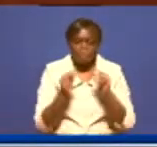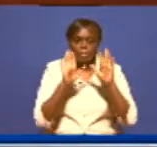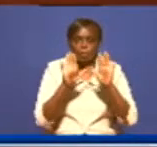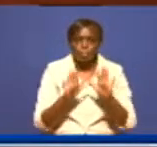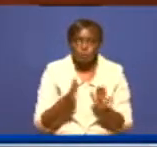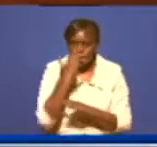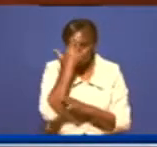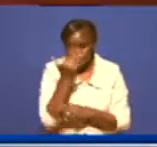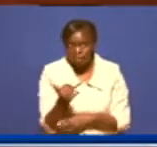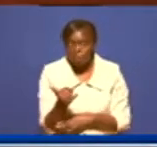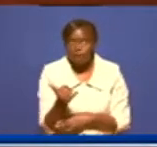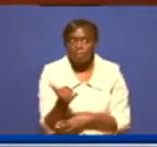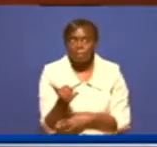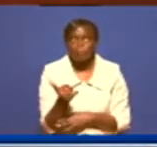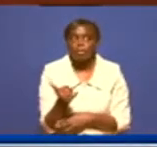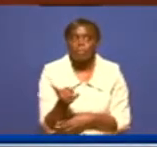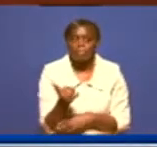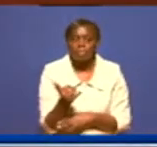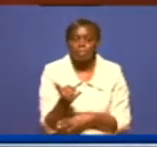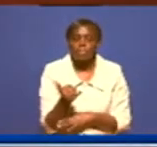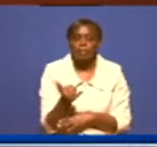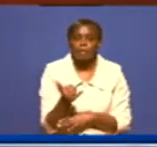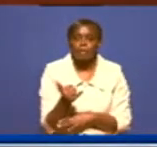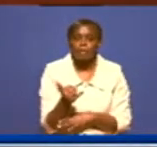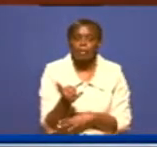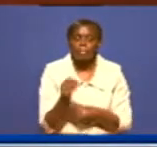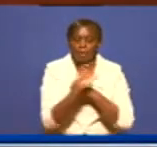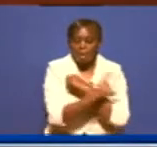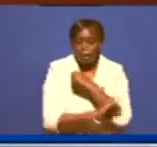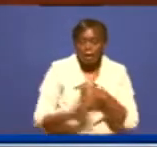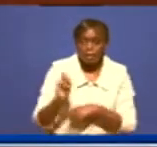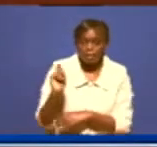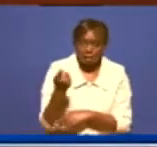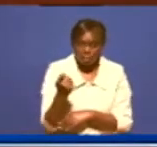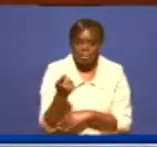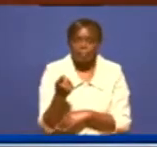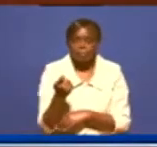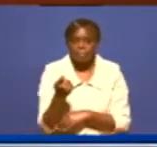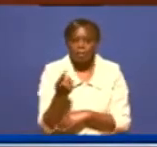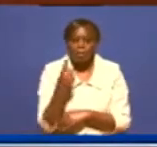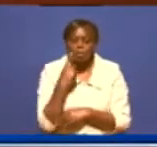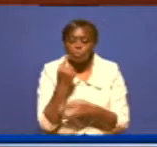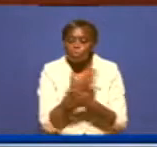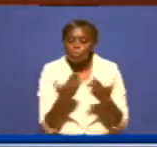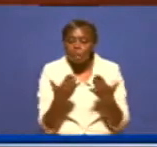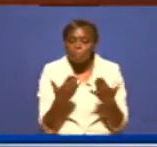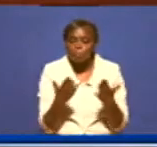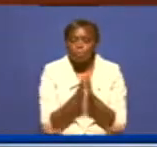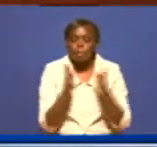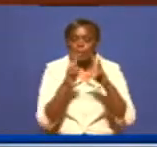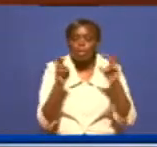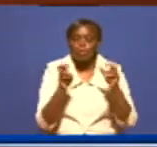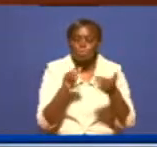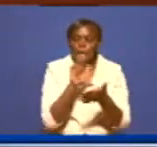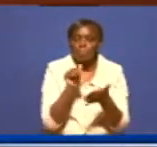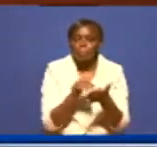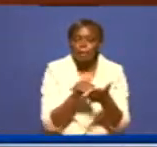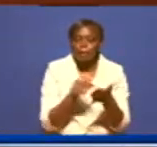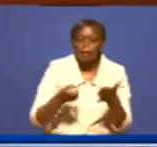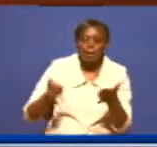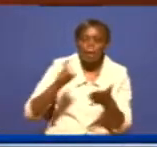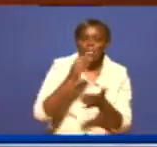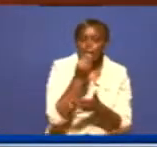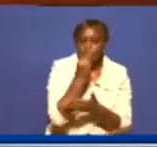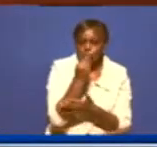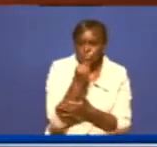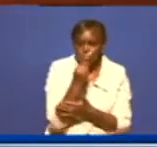because one interesting thing in this country is that, and I saw it somewhere with the issue of increase in food